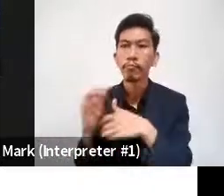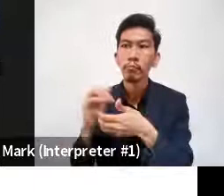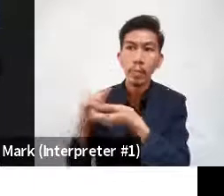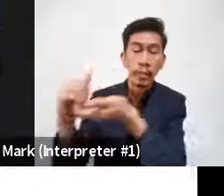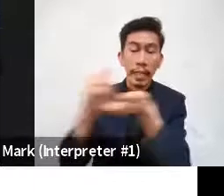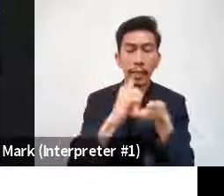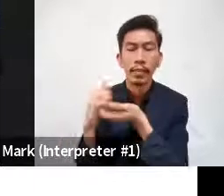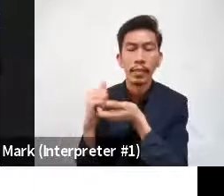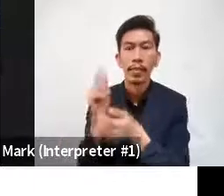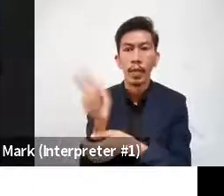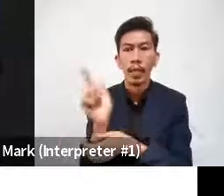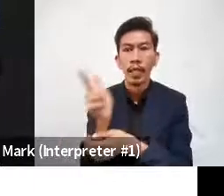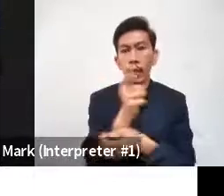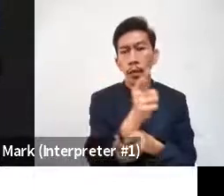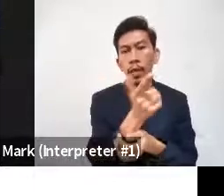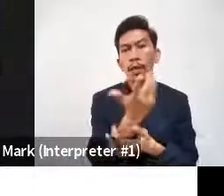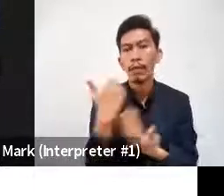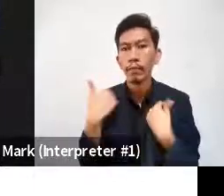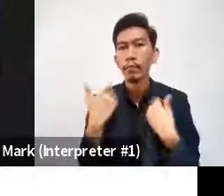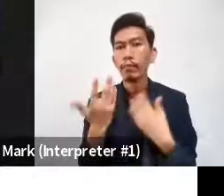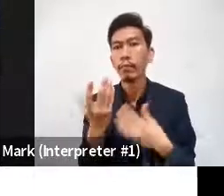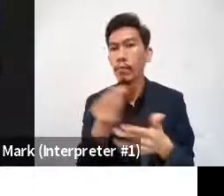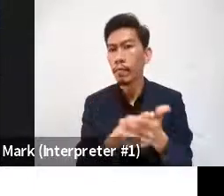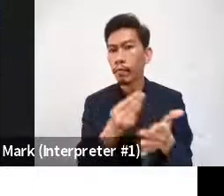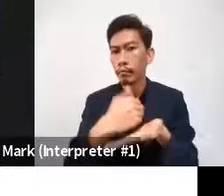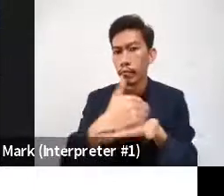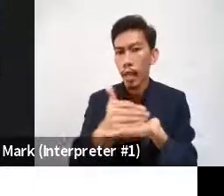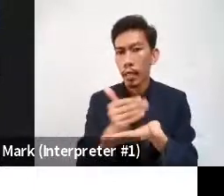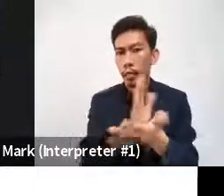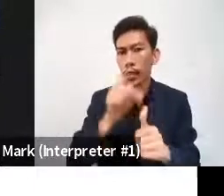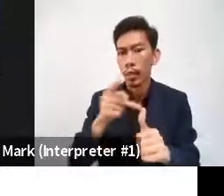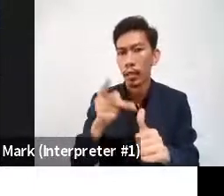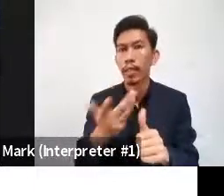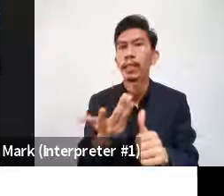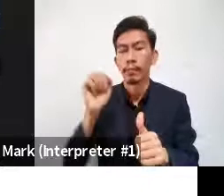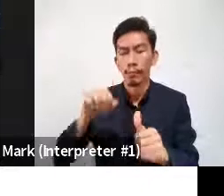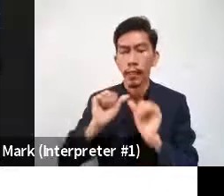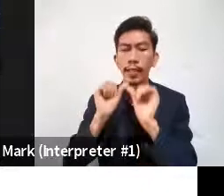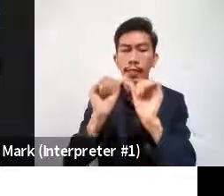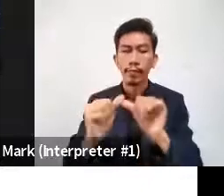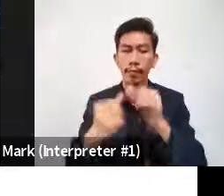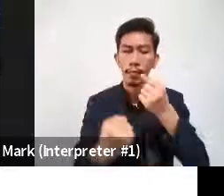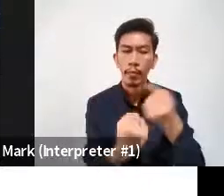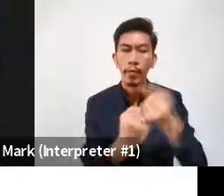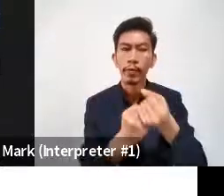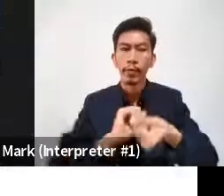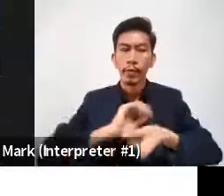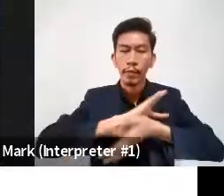2021, technically these are some of our funding priorities. Of course, to continuously provide for the COVID-19